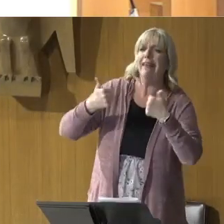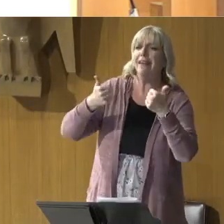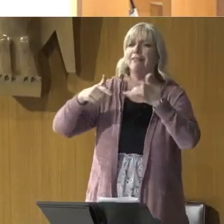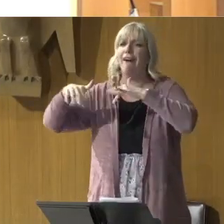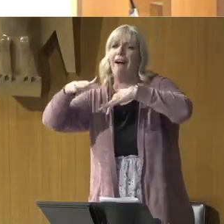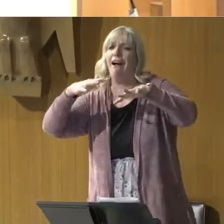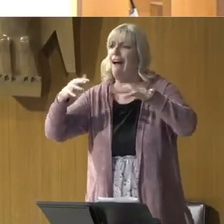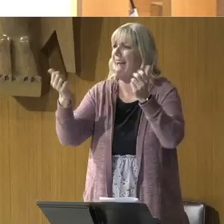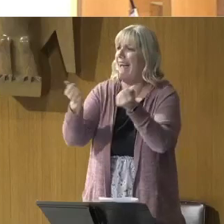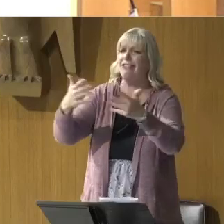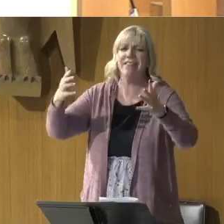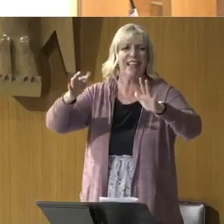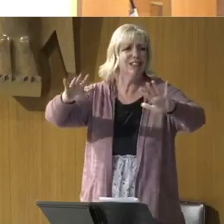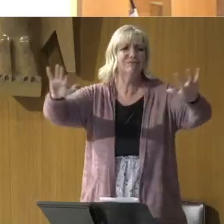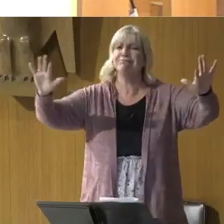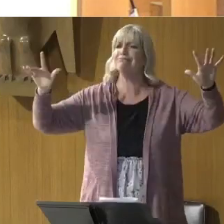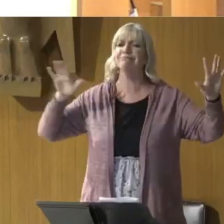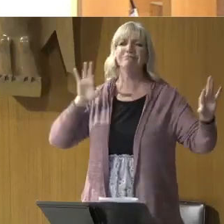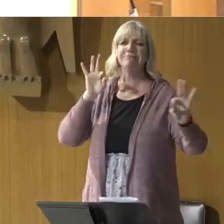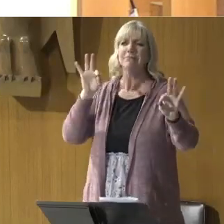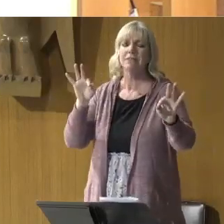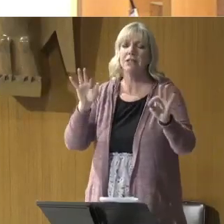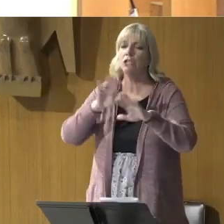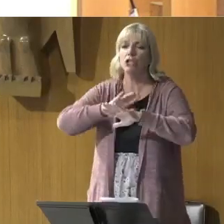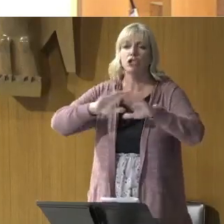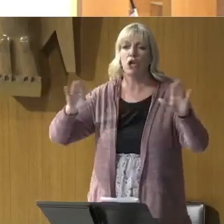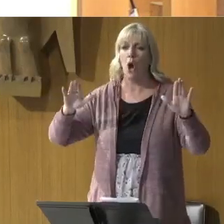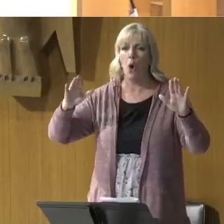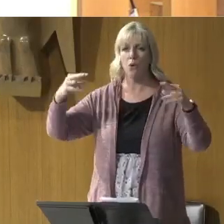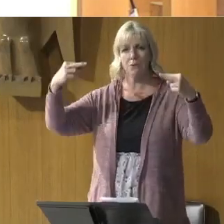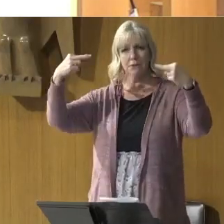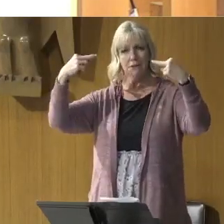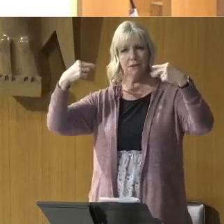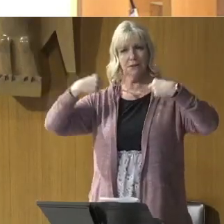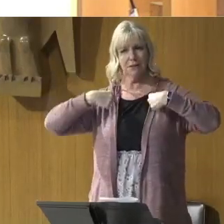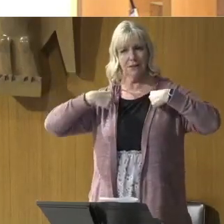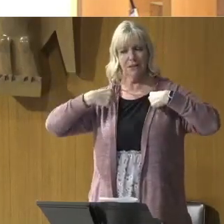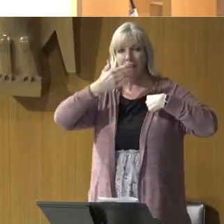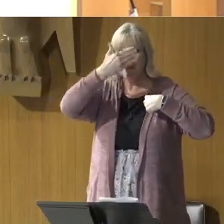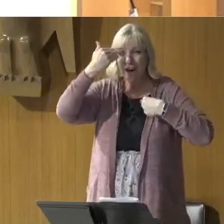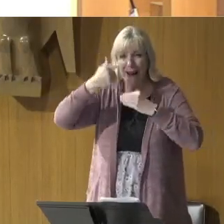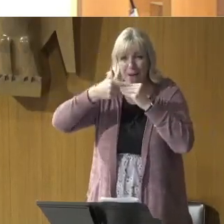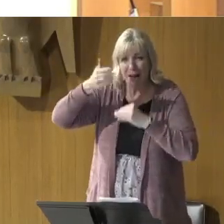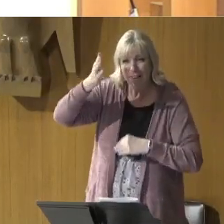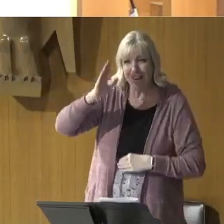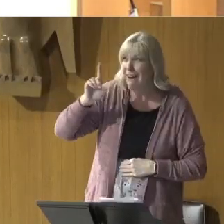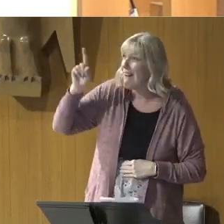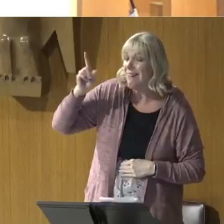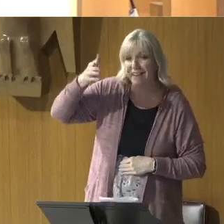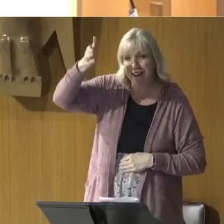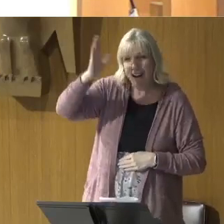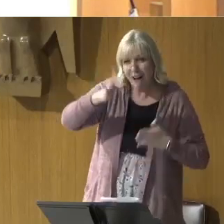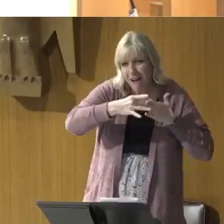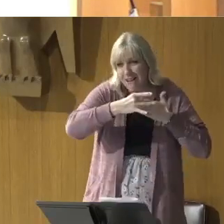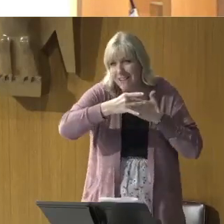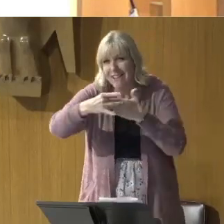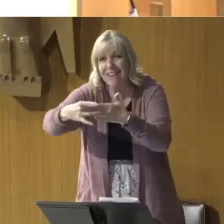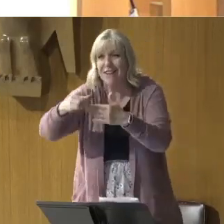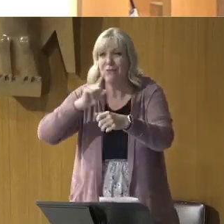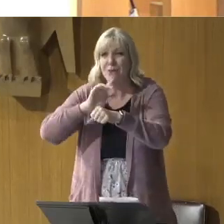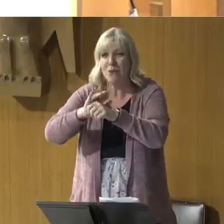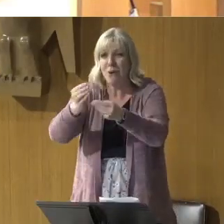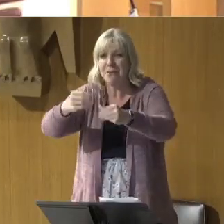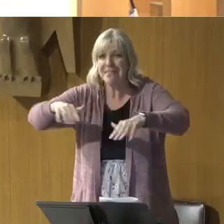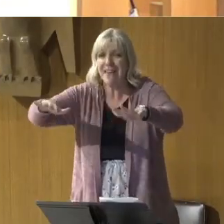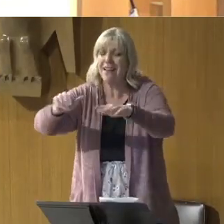and flocks have multiplied, then do not exalt yourself, forgetting the Lord your God who brought you out of the land of Egypt.